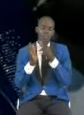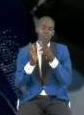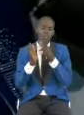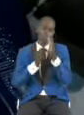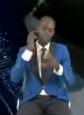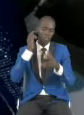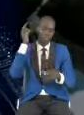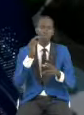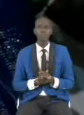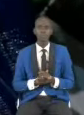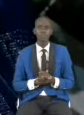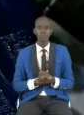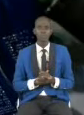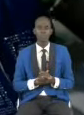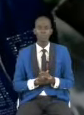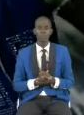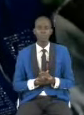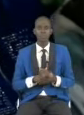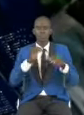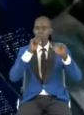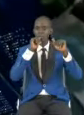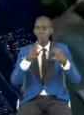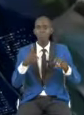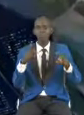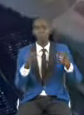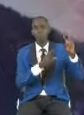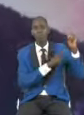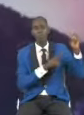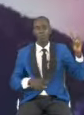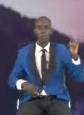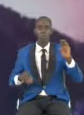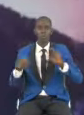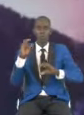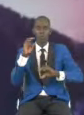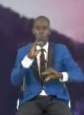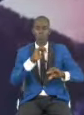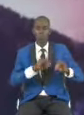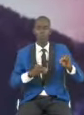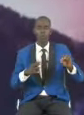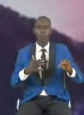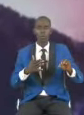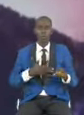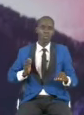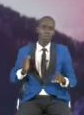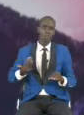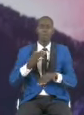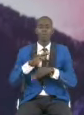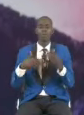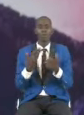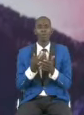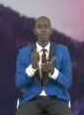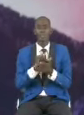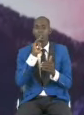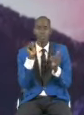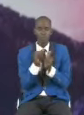name. Bless the Lord, O my soul, and all that is within